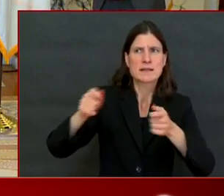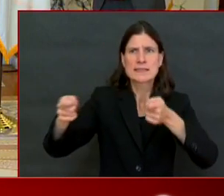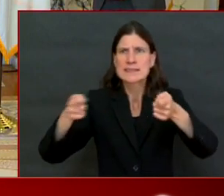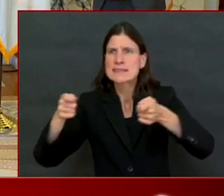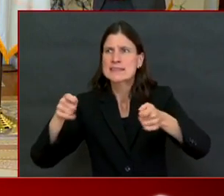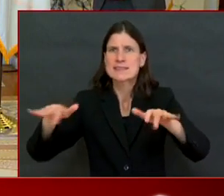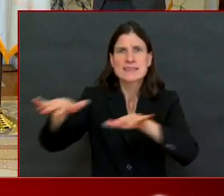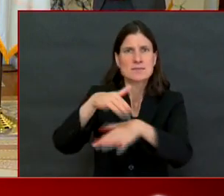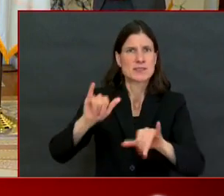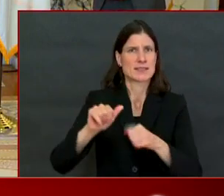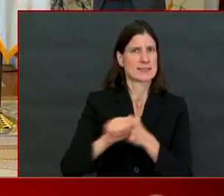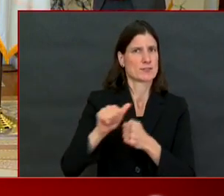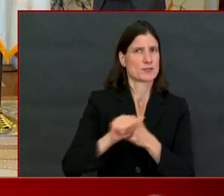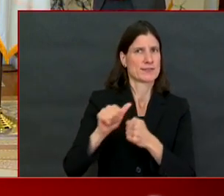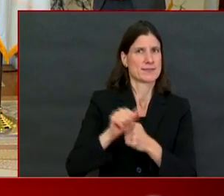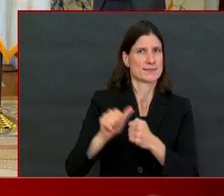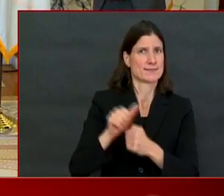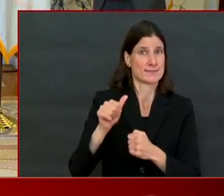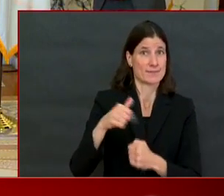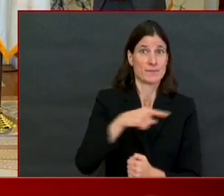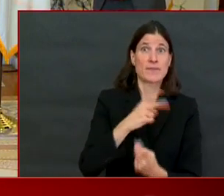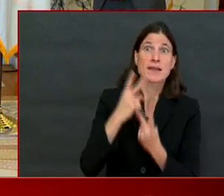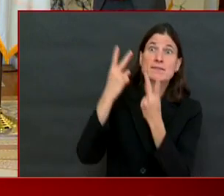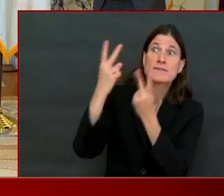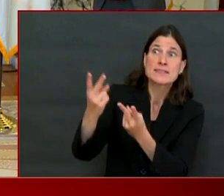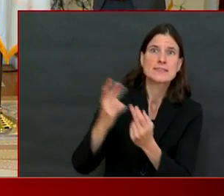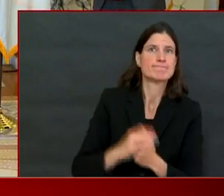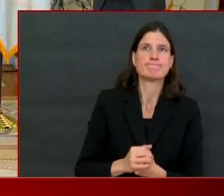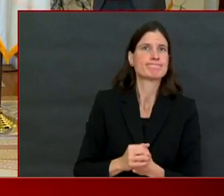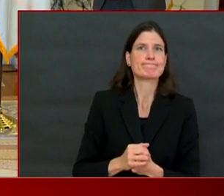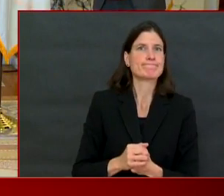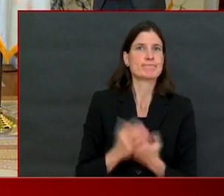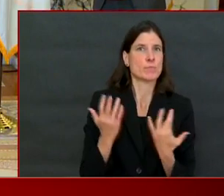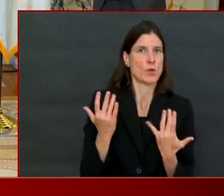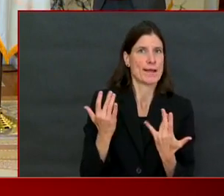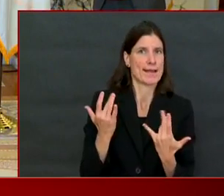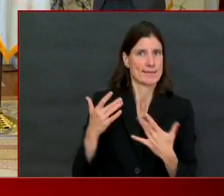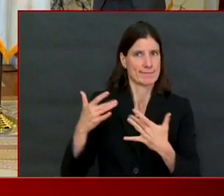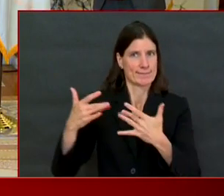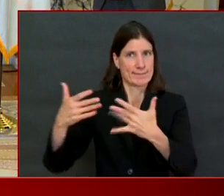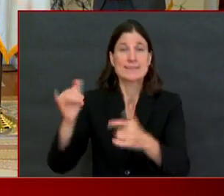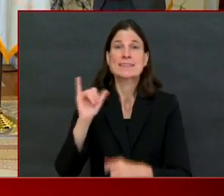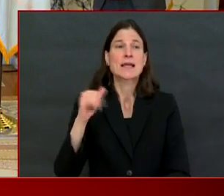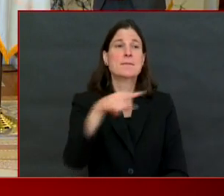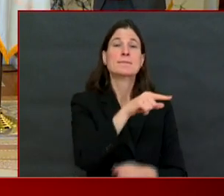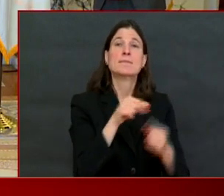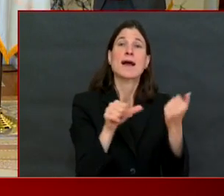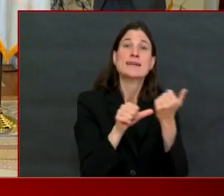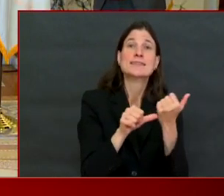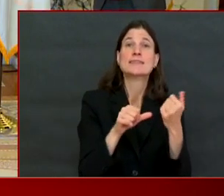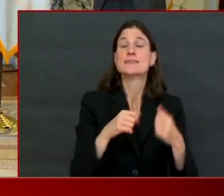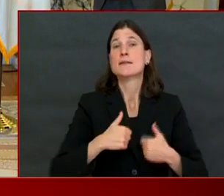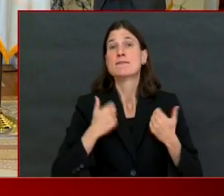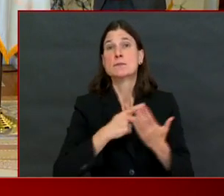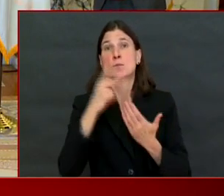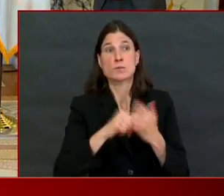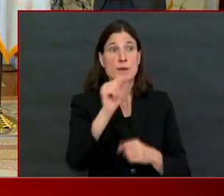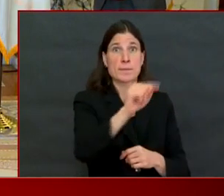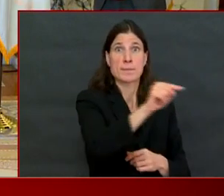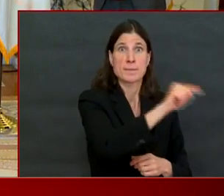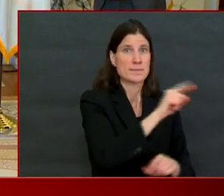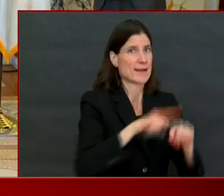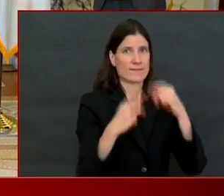visitation apply in assisted living facilities as well. If there is an older adult in your life who